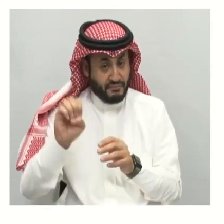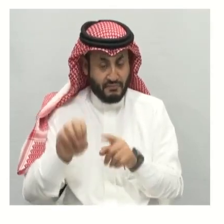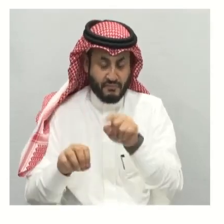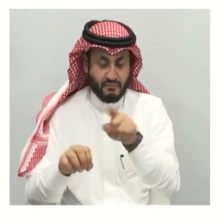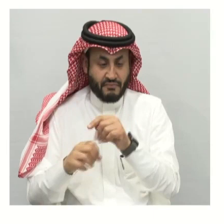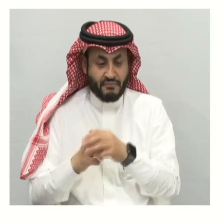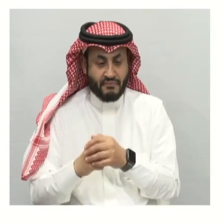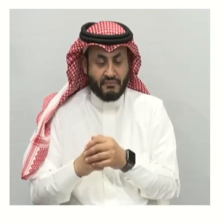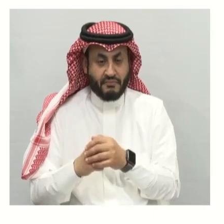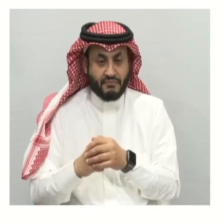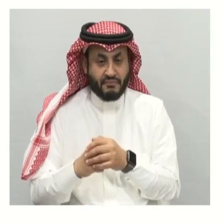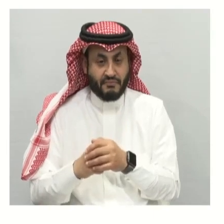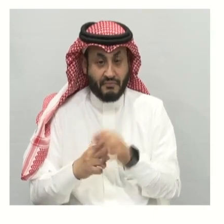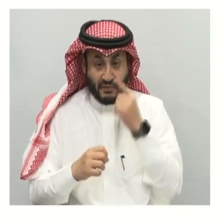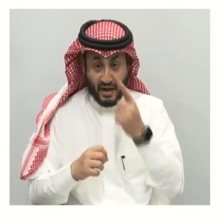Wednesday,